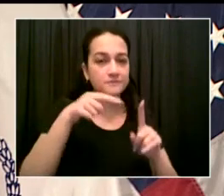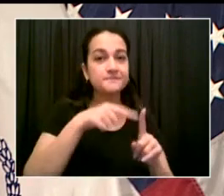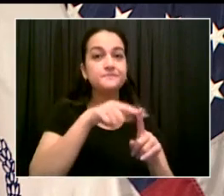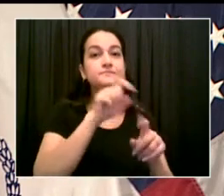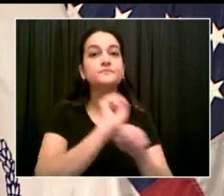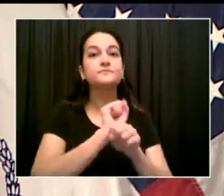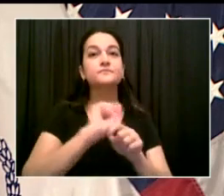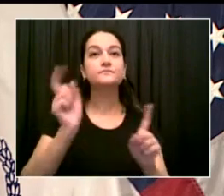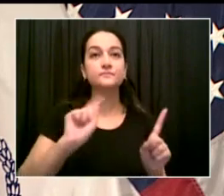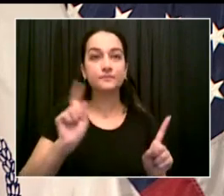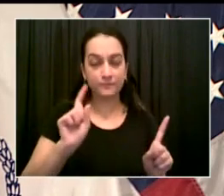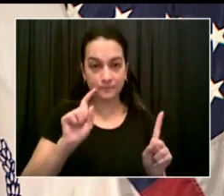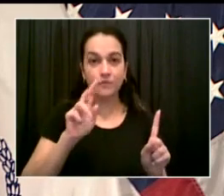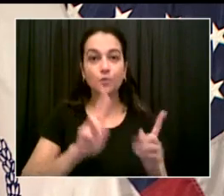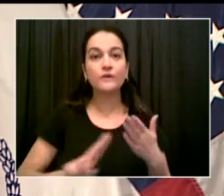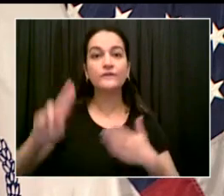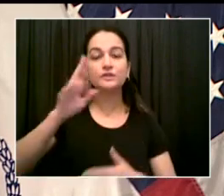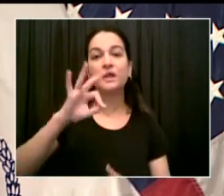Ezekiel Emanuel.